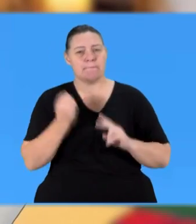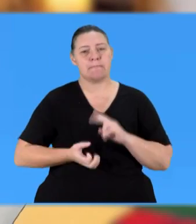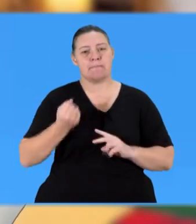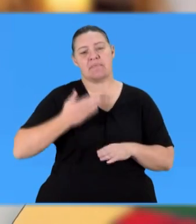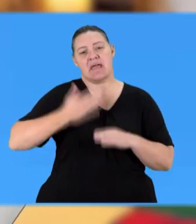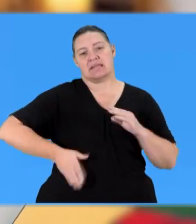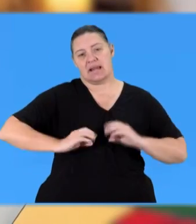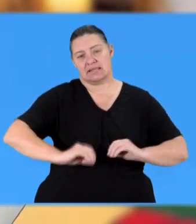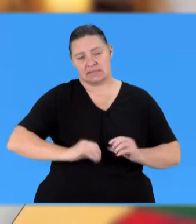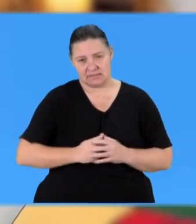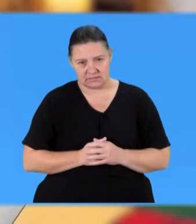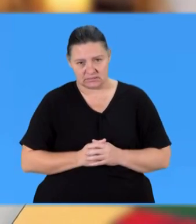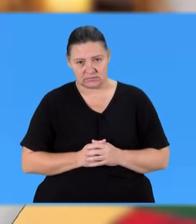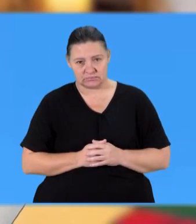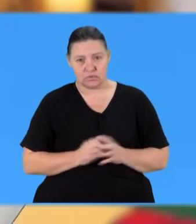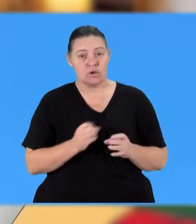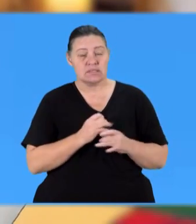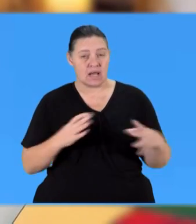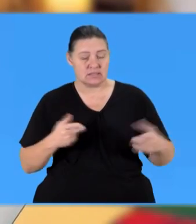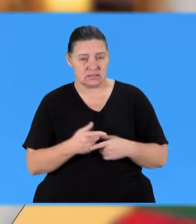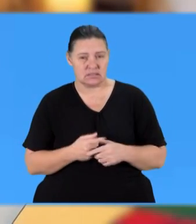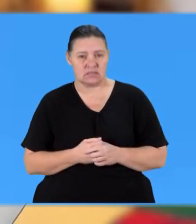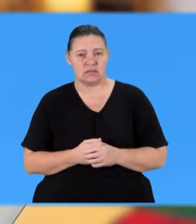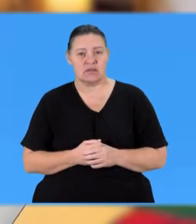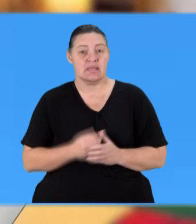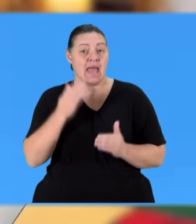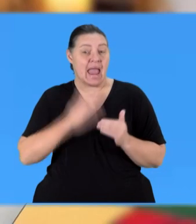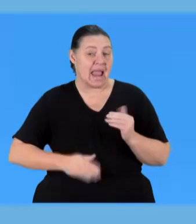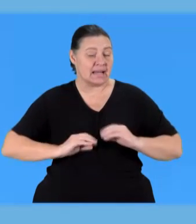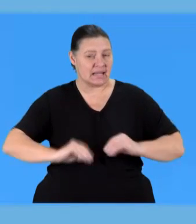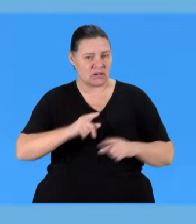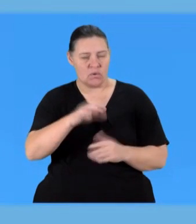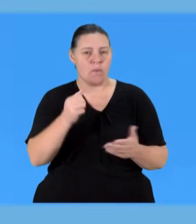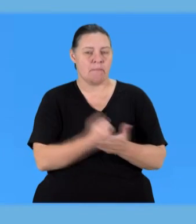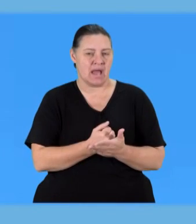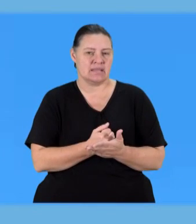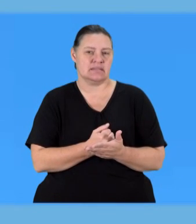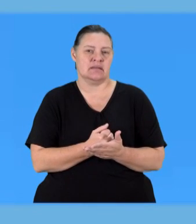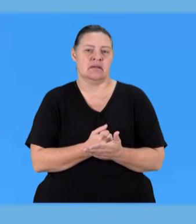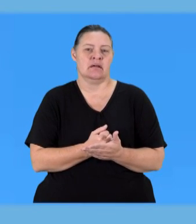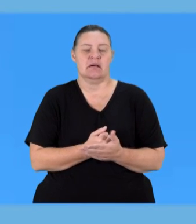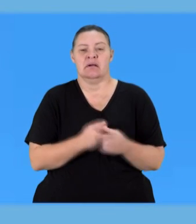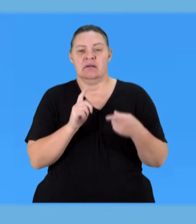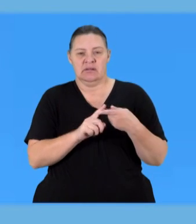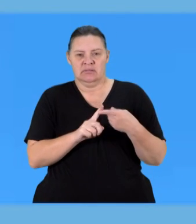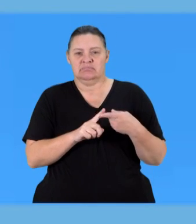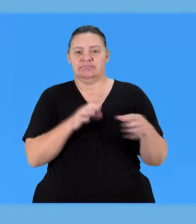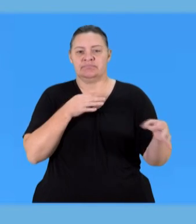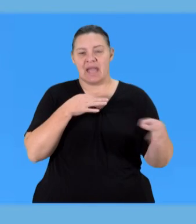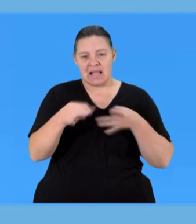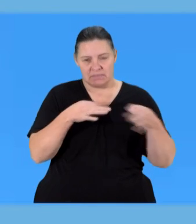to be able to reach by the end of the lesson. So to begin, by the end of the lesson, you should be able to, number